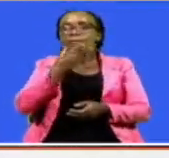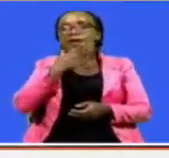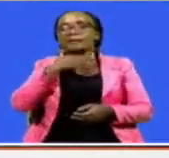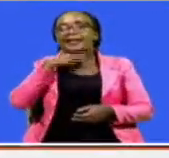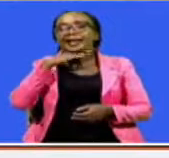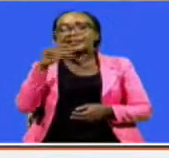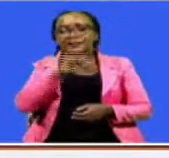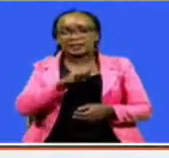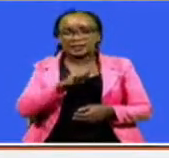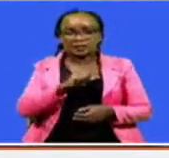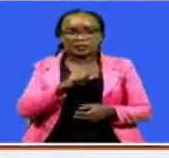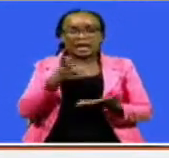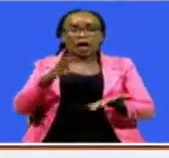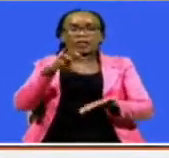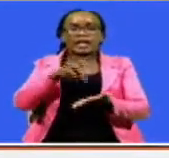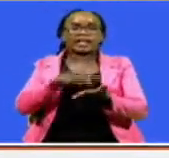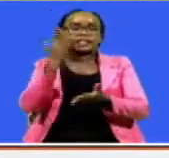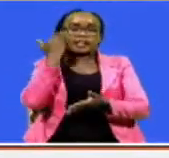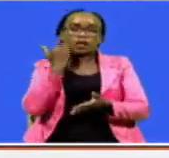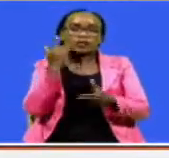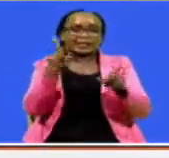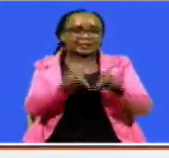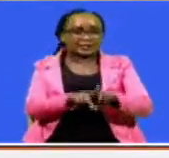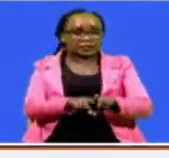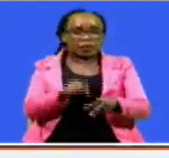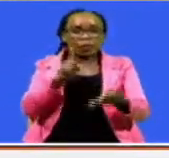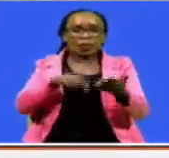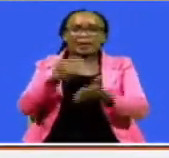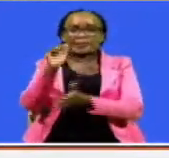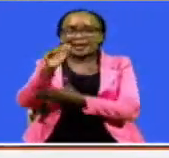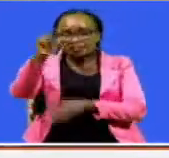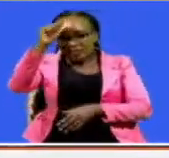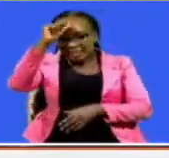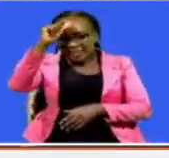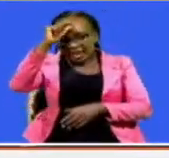Tunasikia kesi bado iko kotini. Chenye ningeomba tu serikali. Kama wanasema kuna